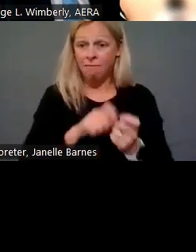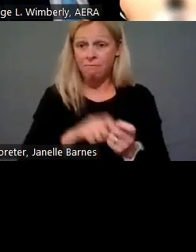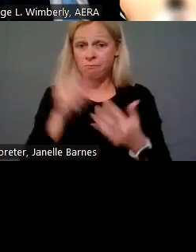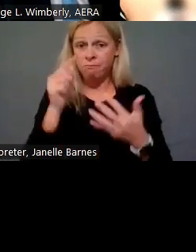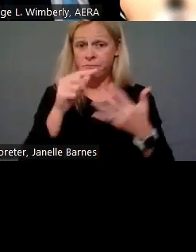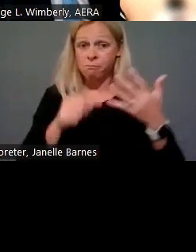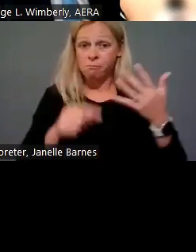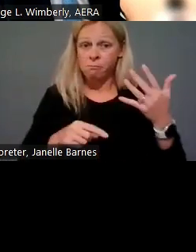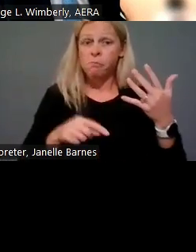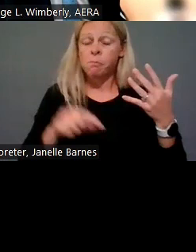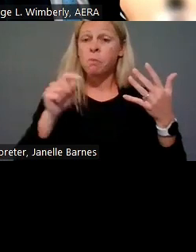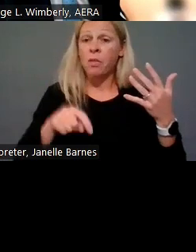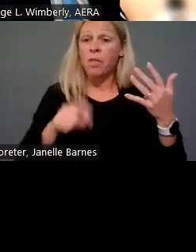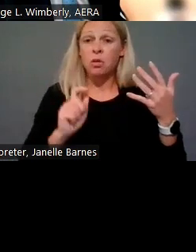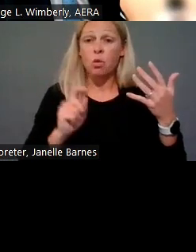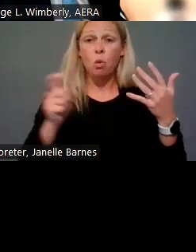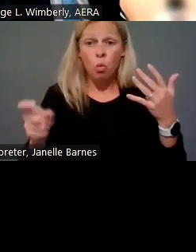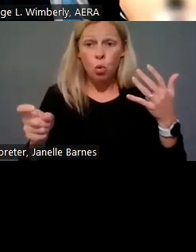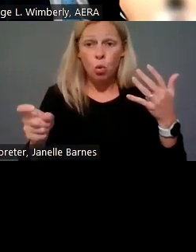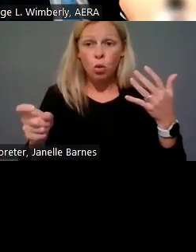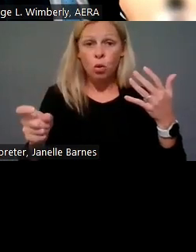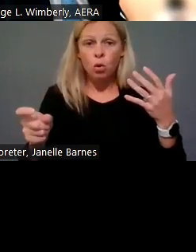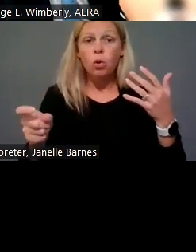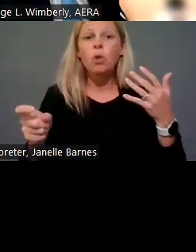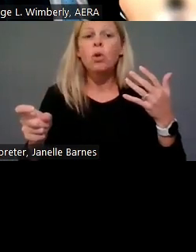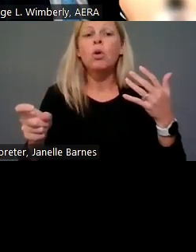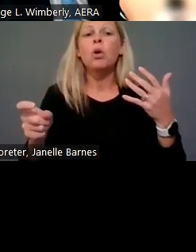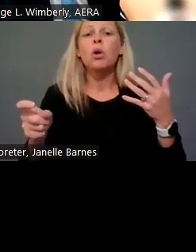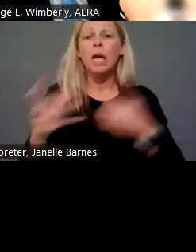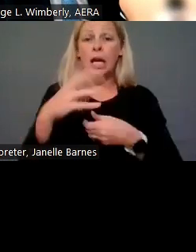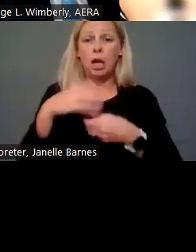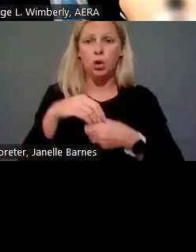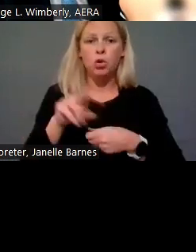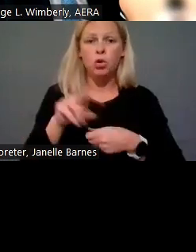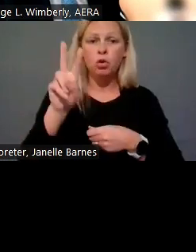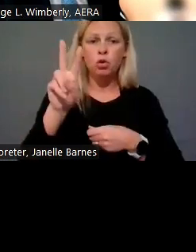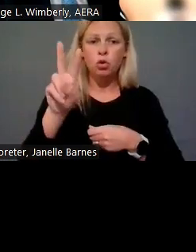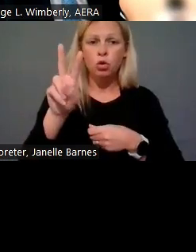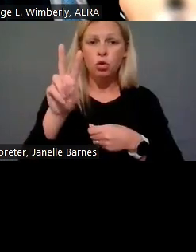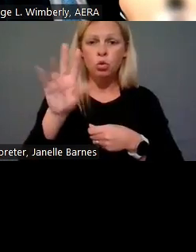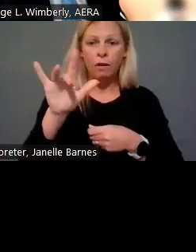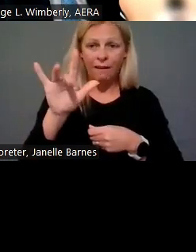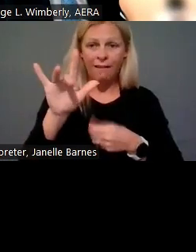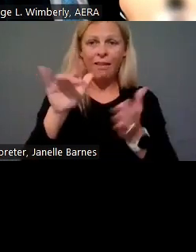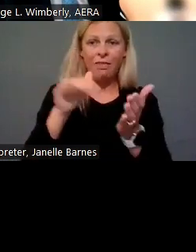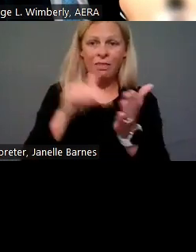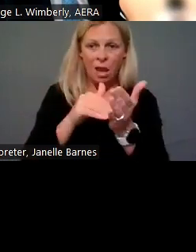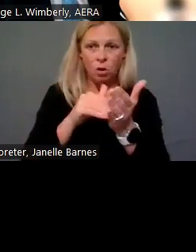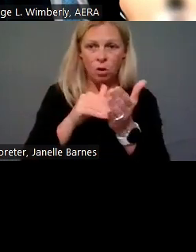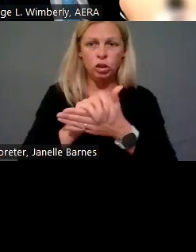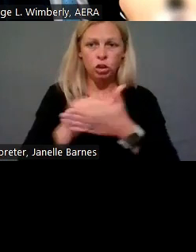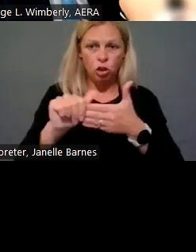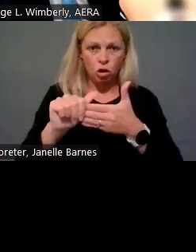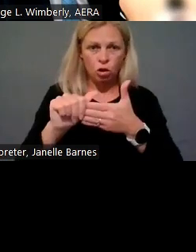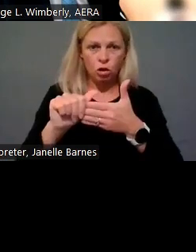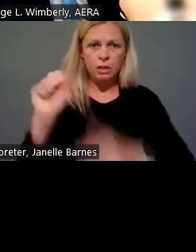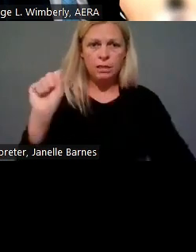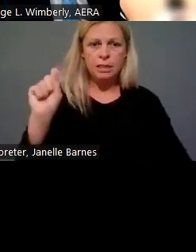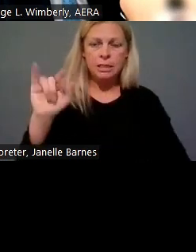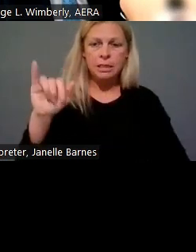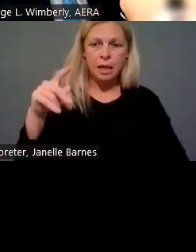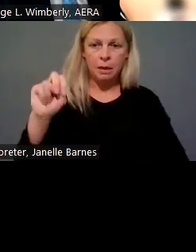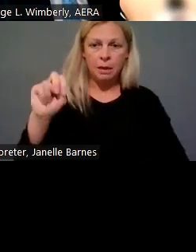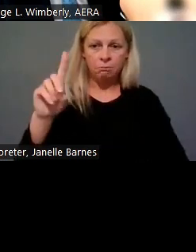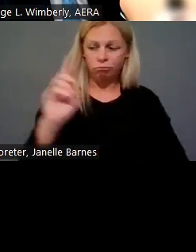So this award, it includes a $25,000 stipend. Now, the funds